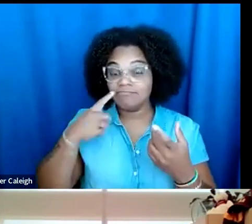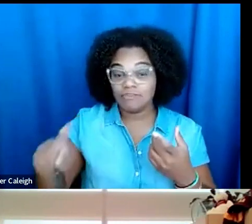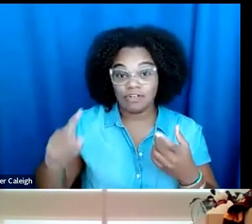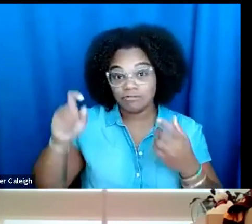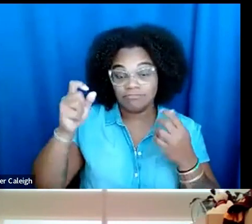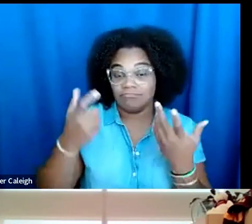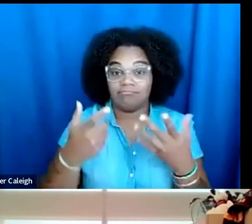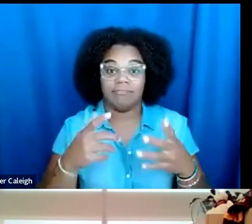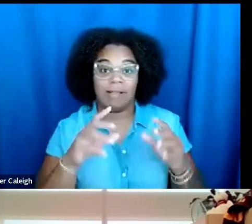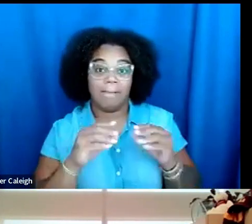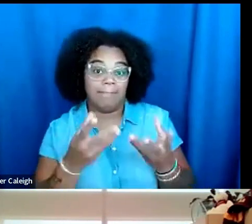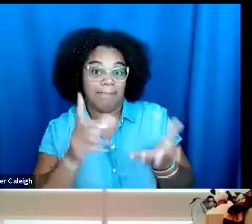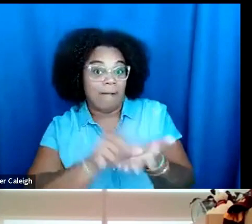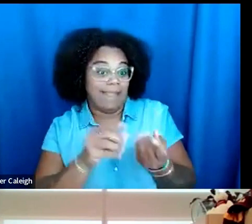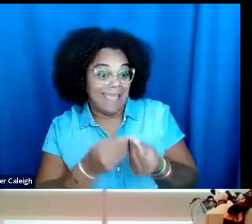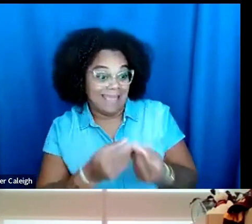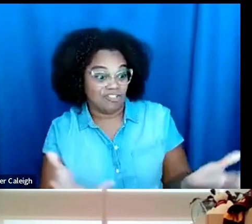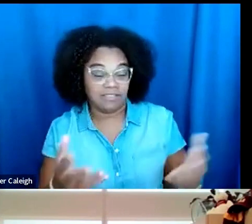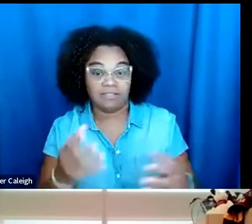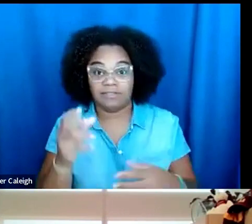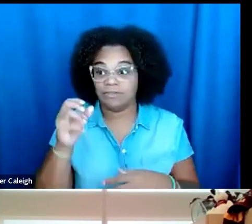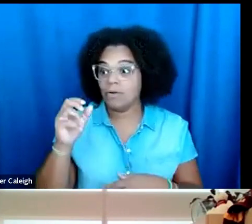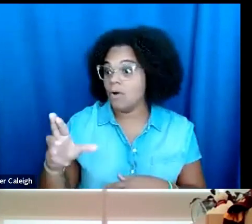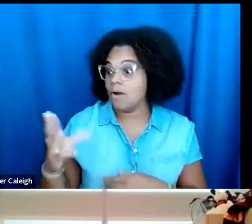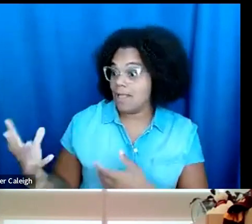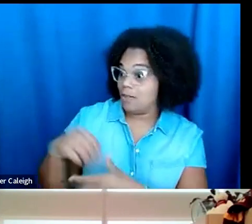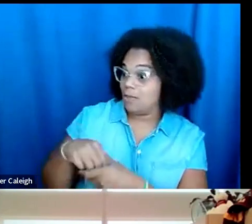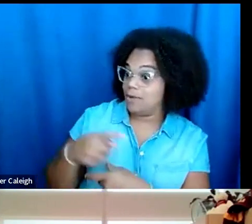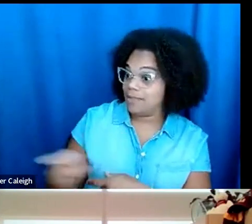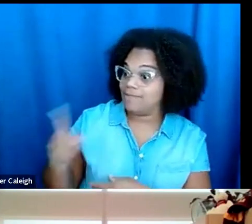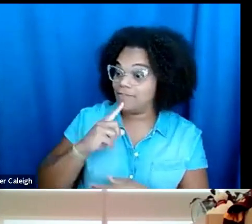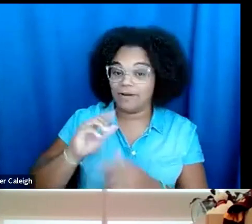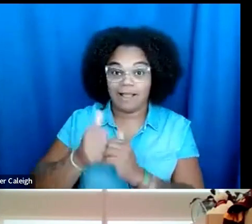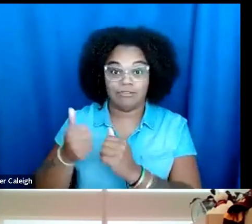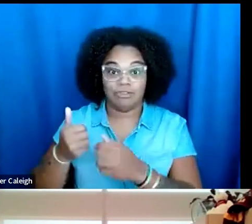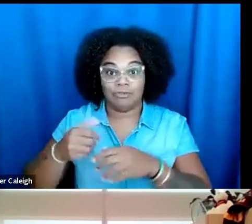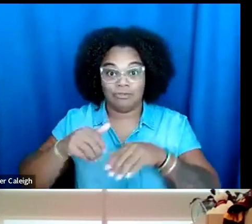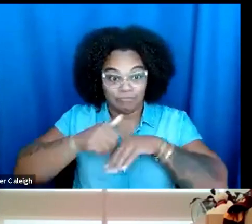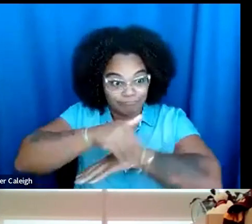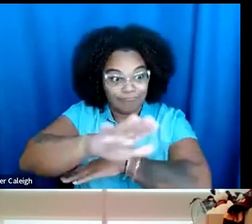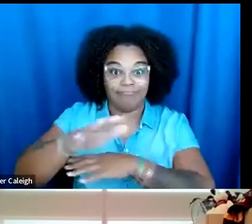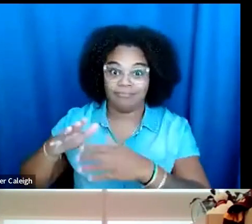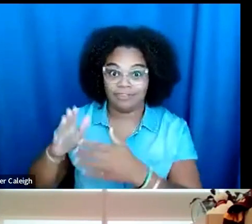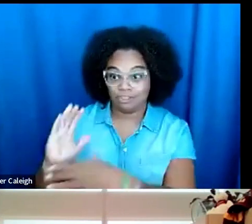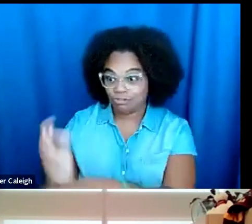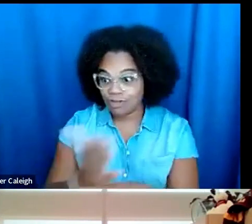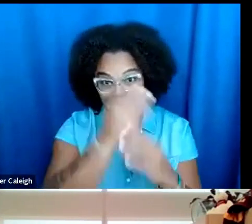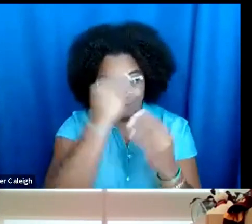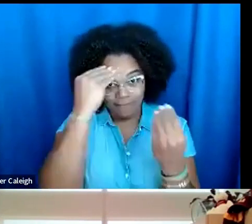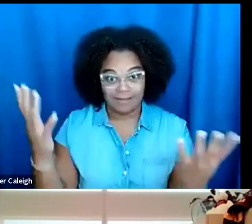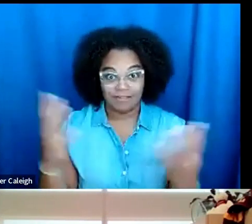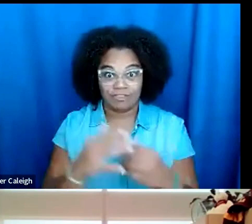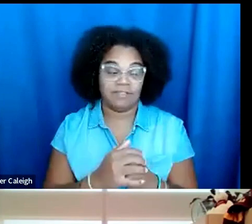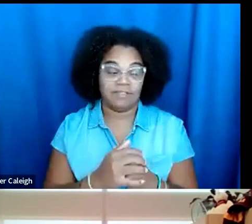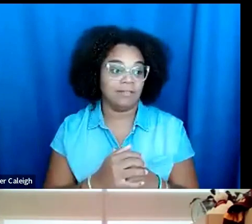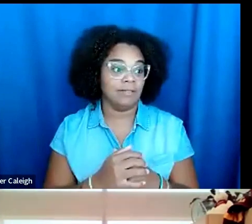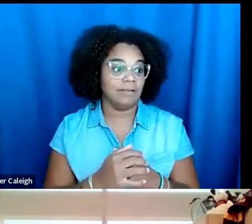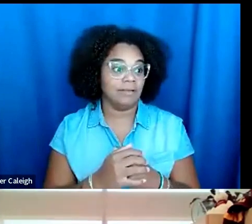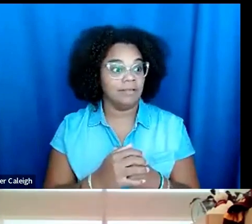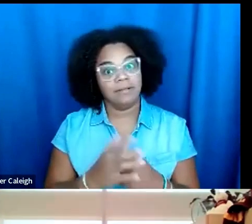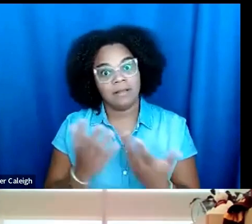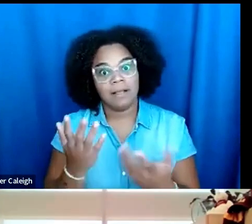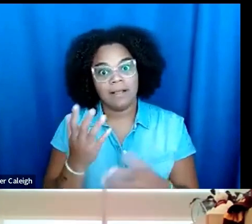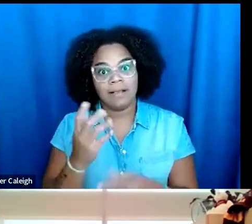including community members in dissemination of the information, making people feel like they're not being